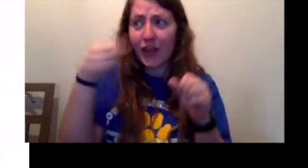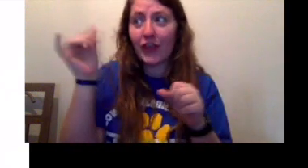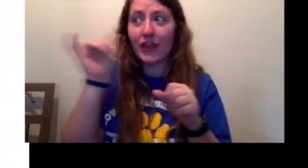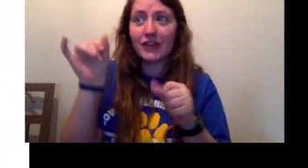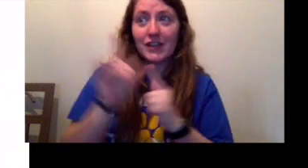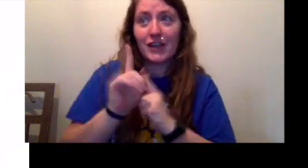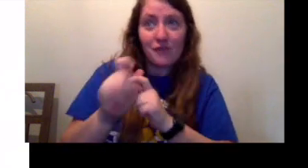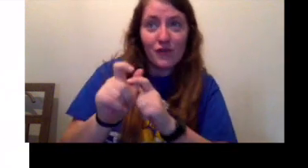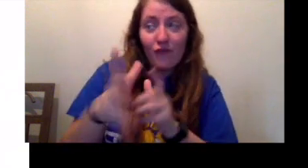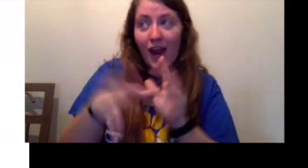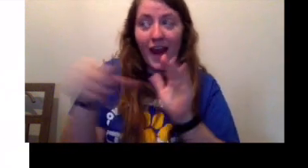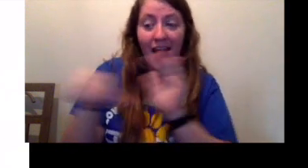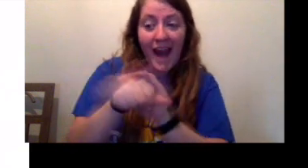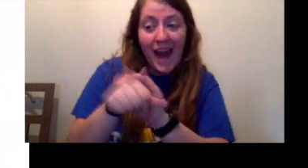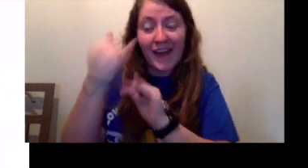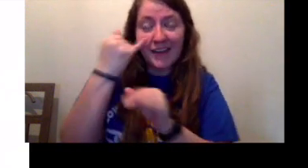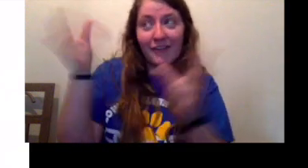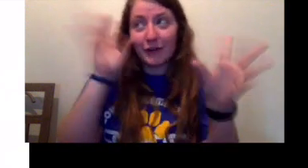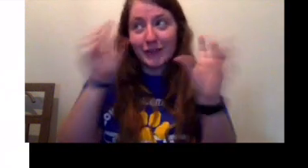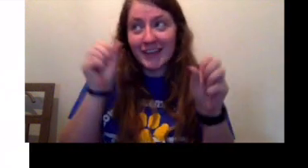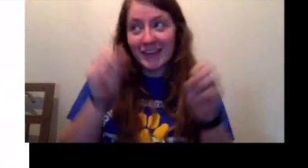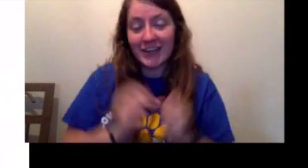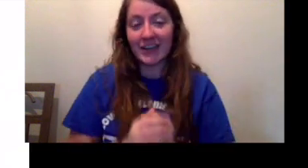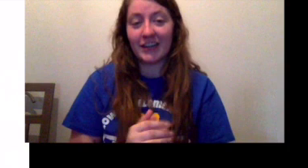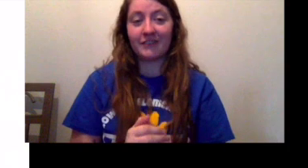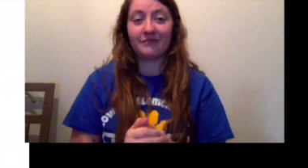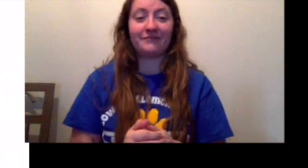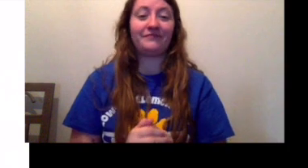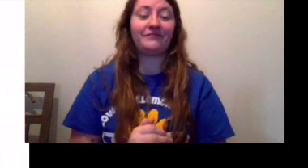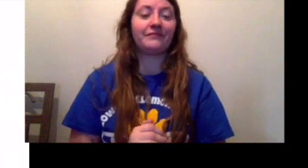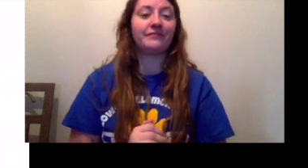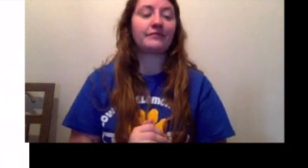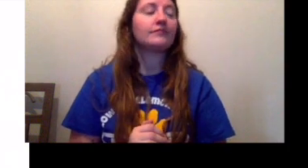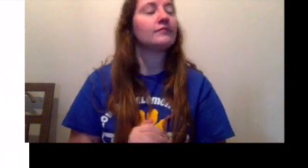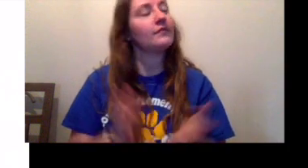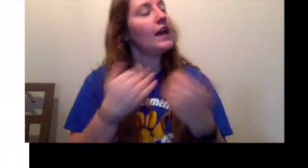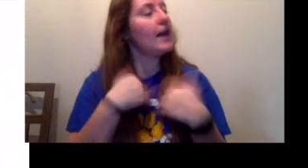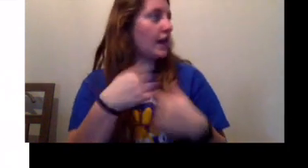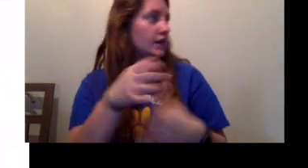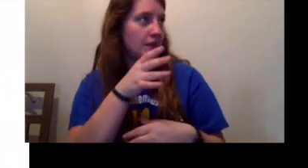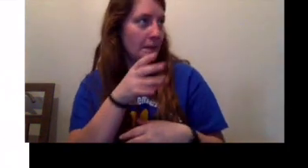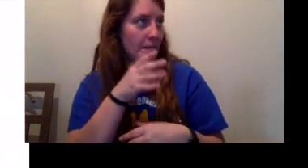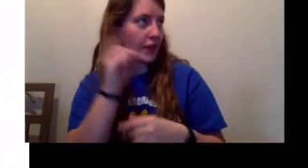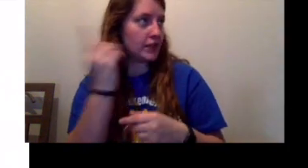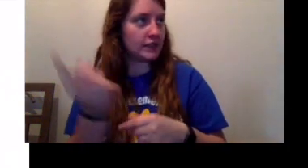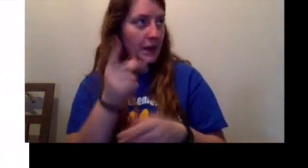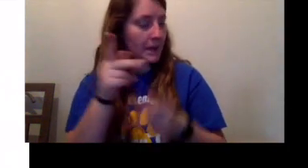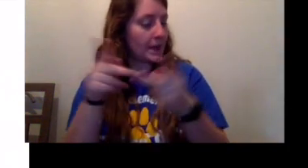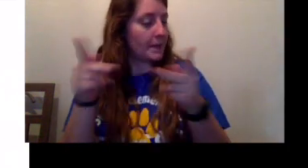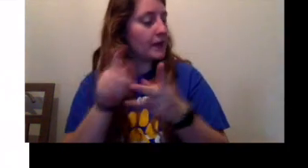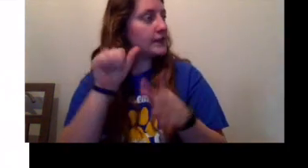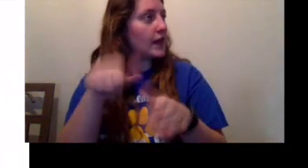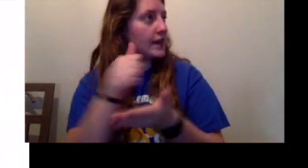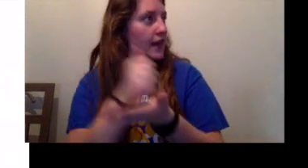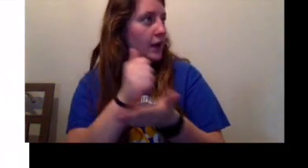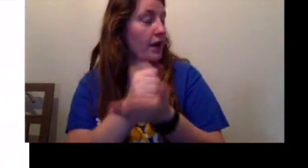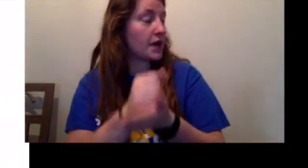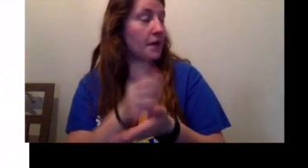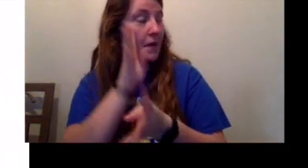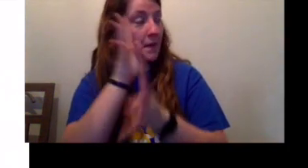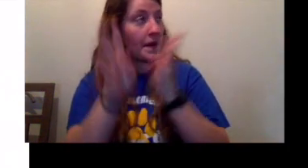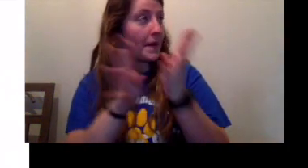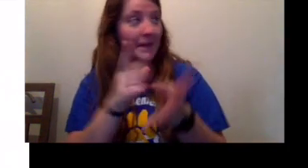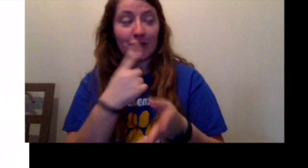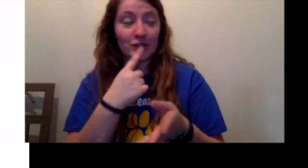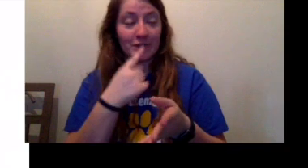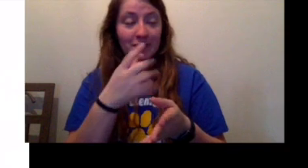hide if there were a thunderstorm." "He has a mother someplace who would comfort him, I imagine," Mama said.